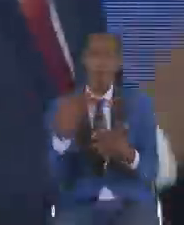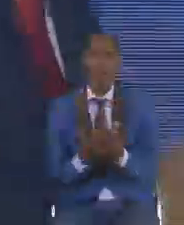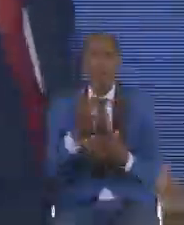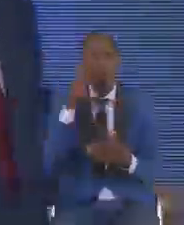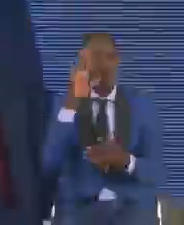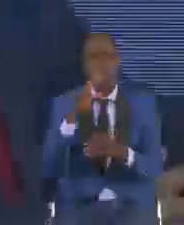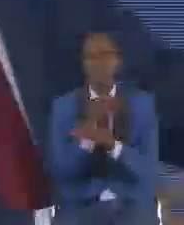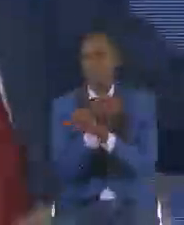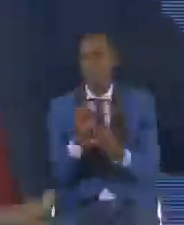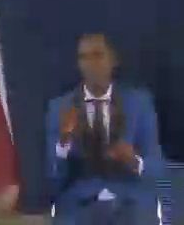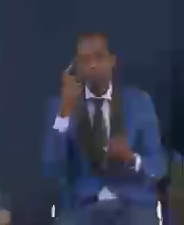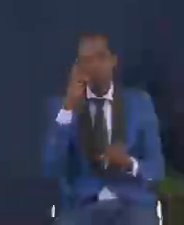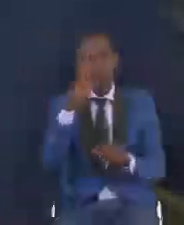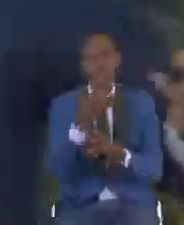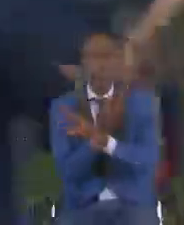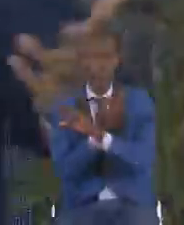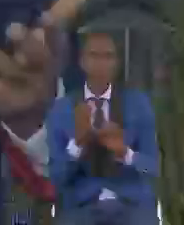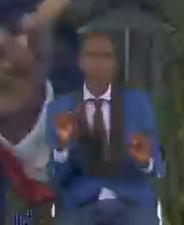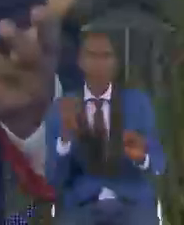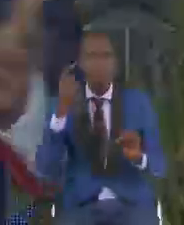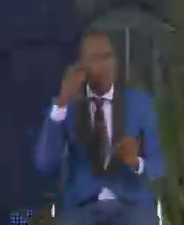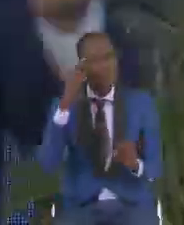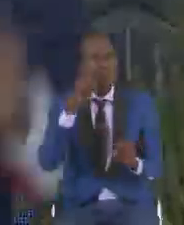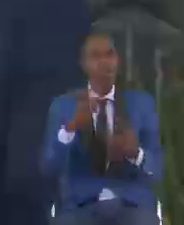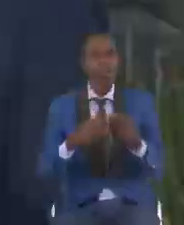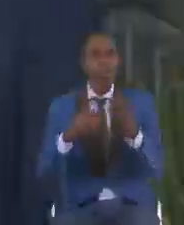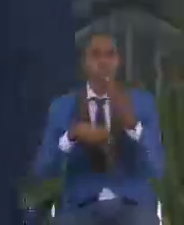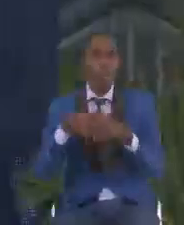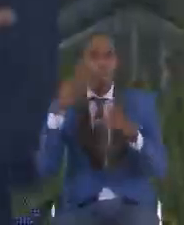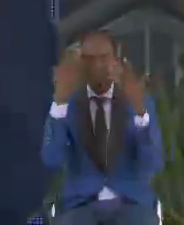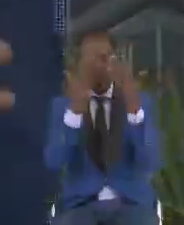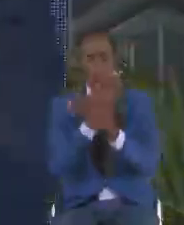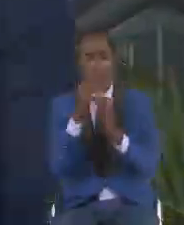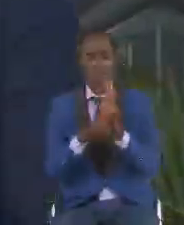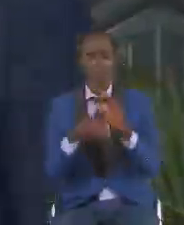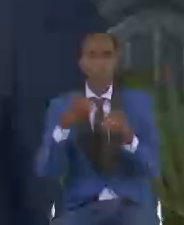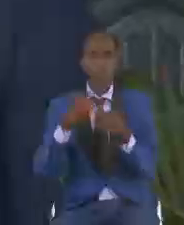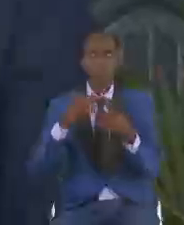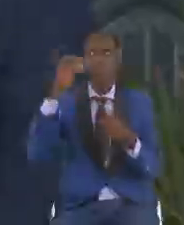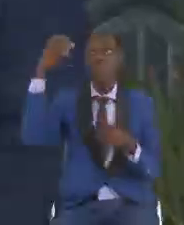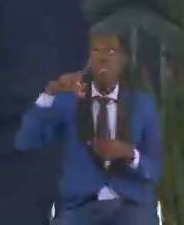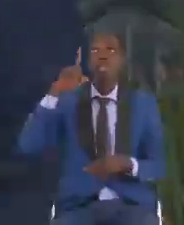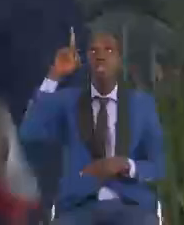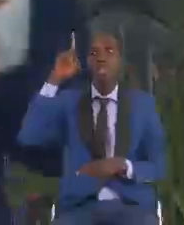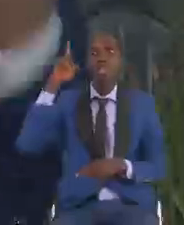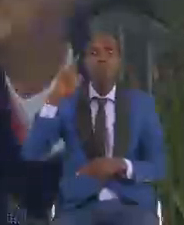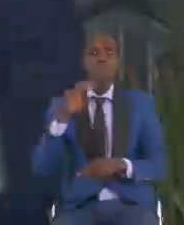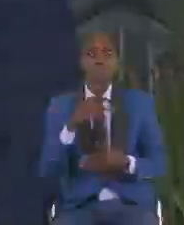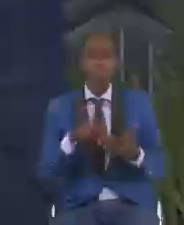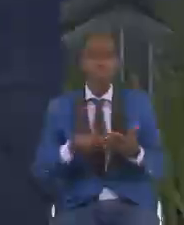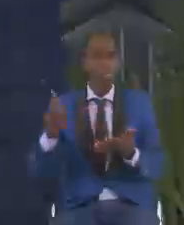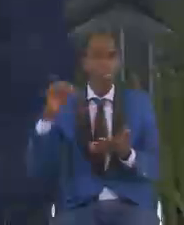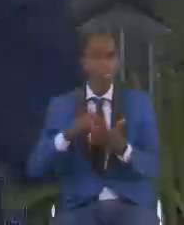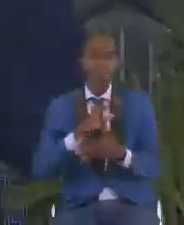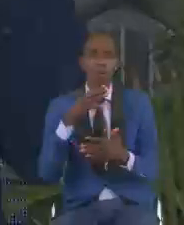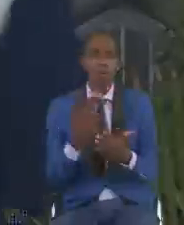your redemption, all for you coming out of darkness into the light. He paid it all. For by